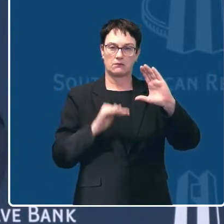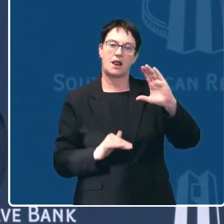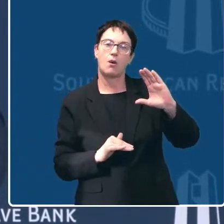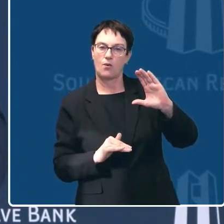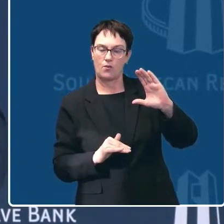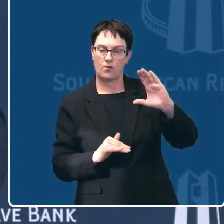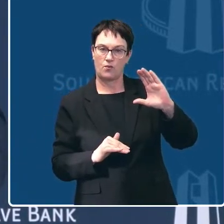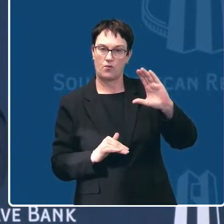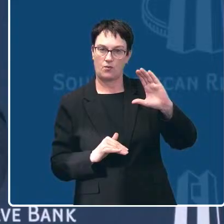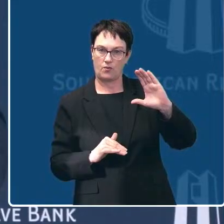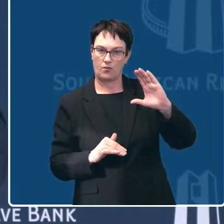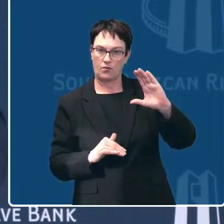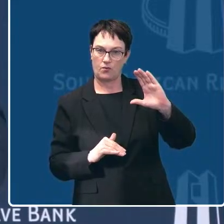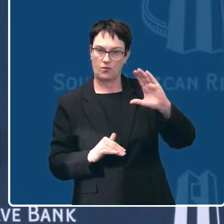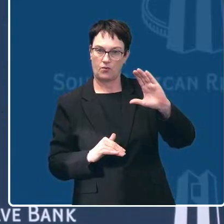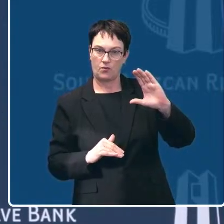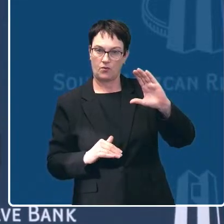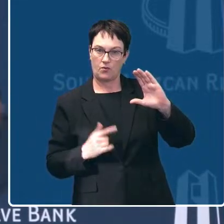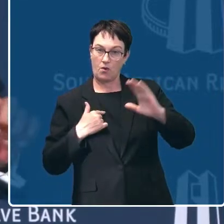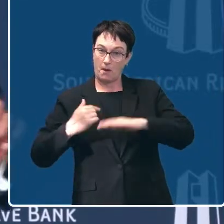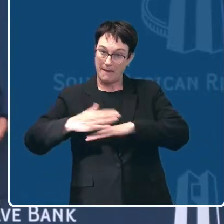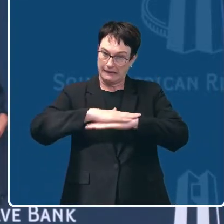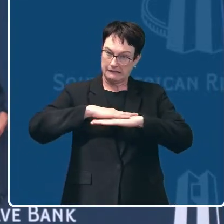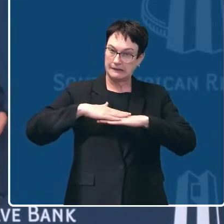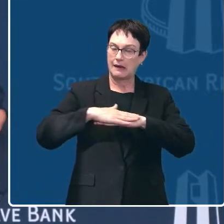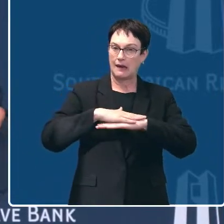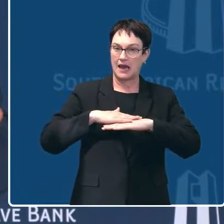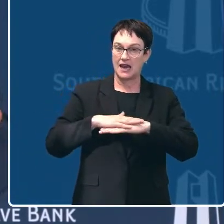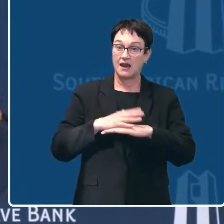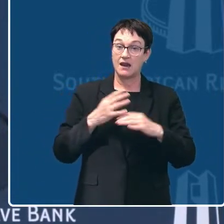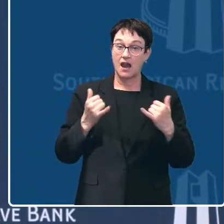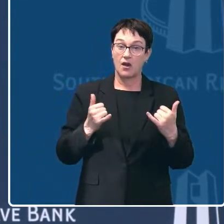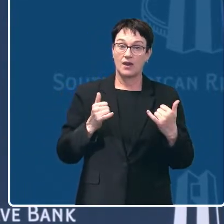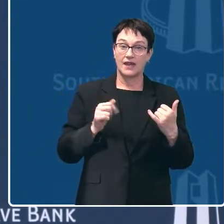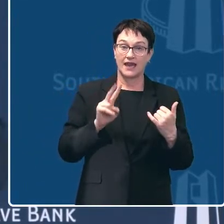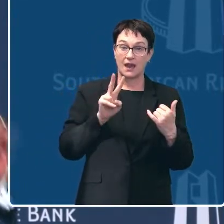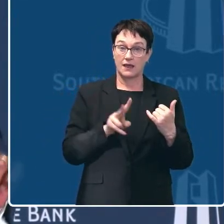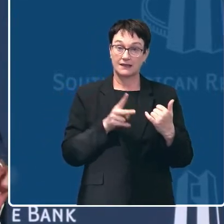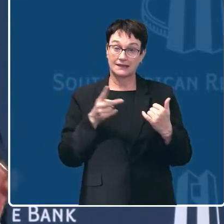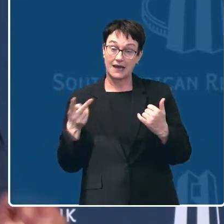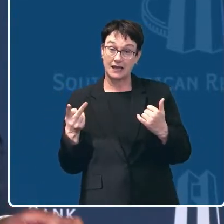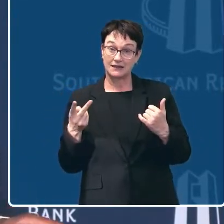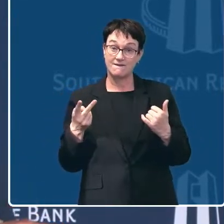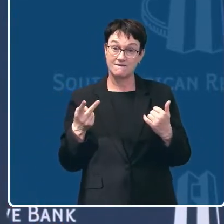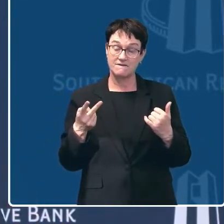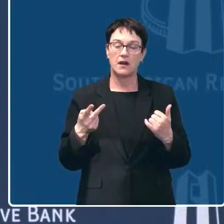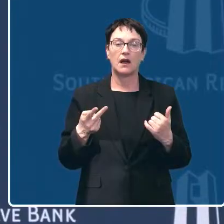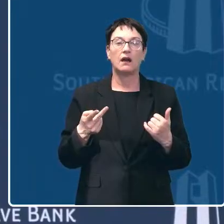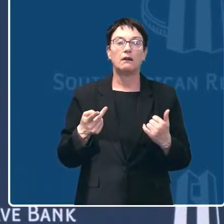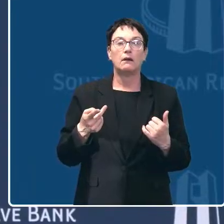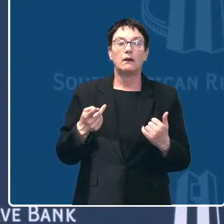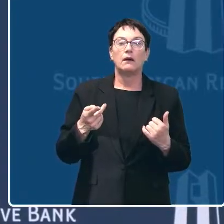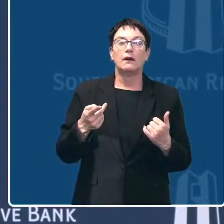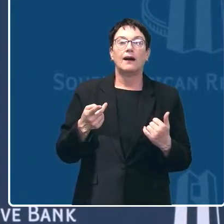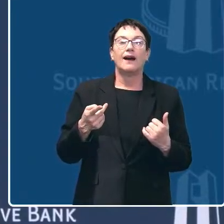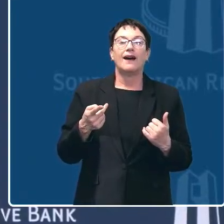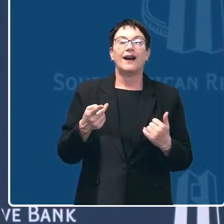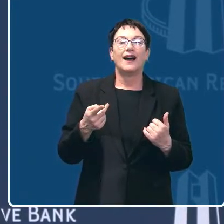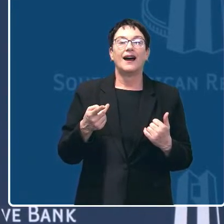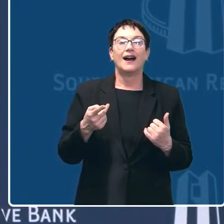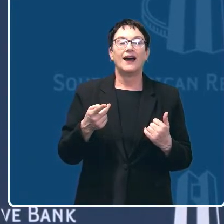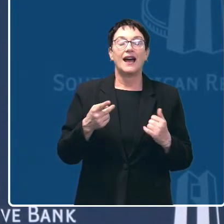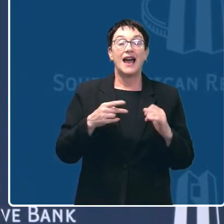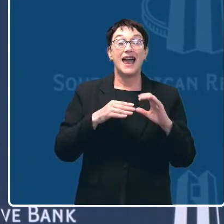scenario. In the alternative, the inflation is closer to 3. And guess